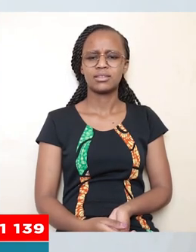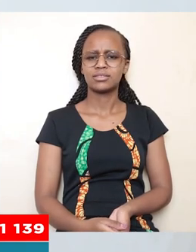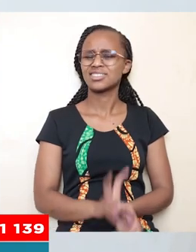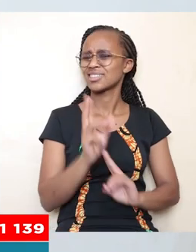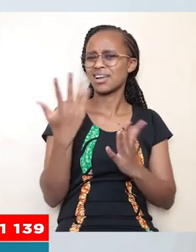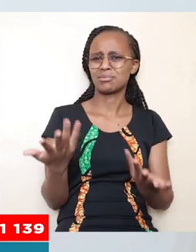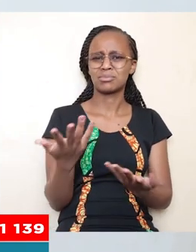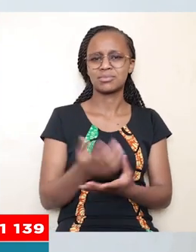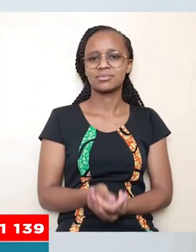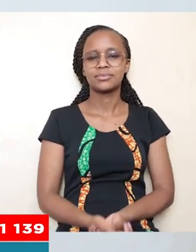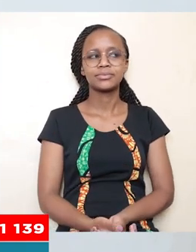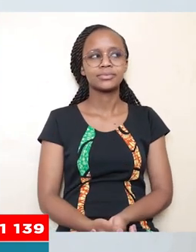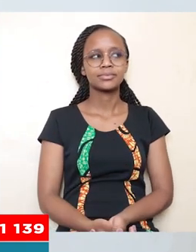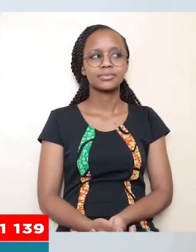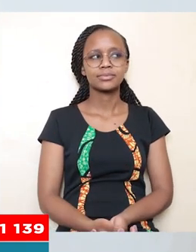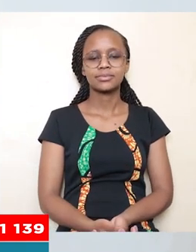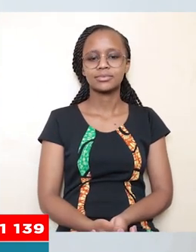Mnaonaje?